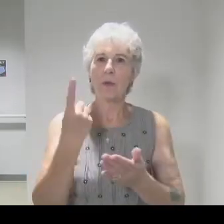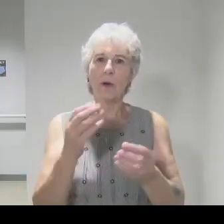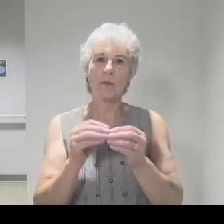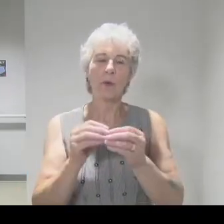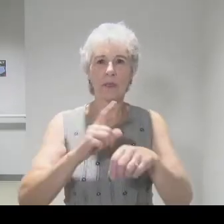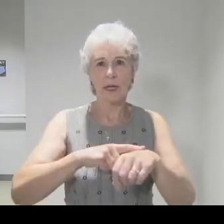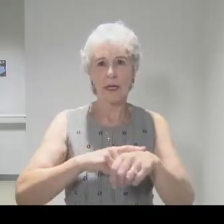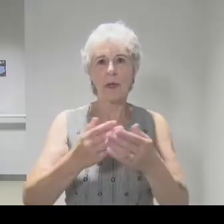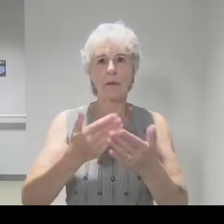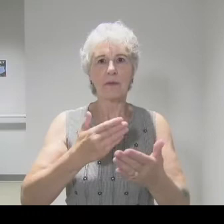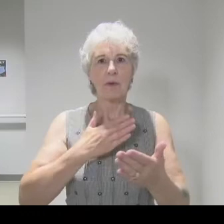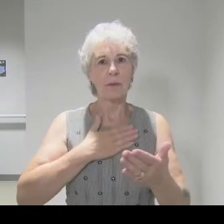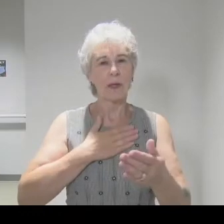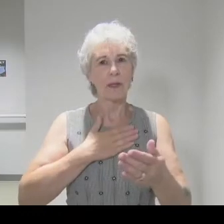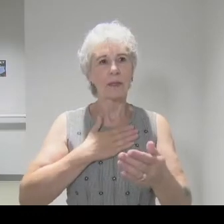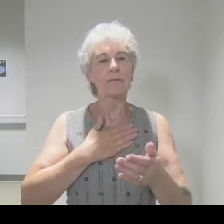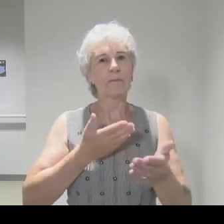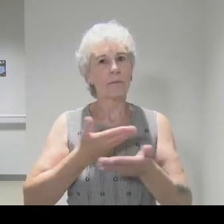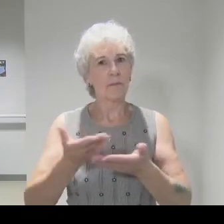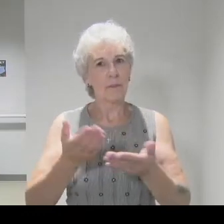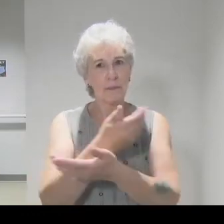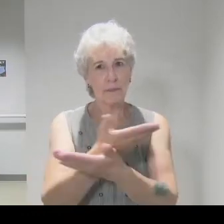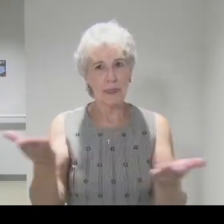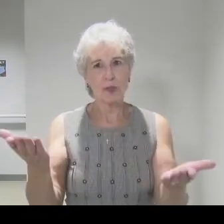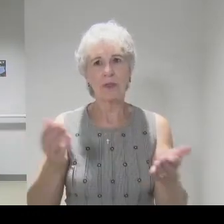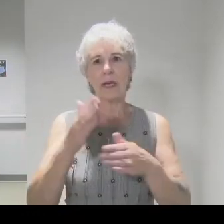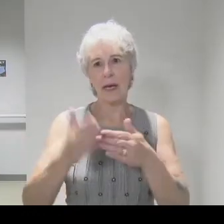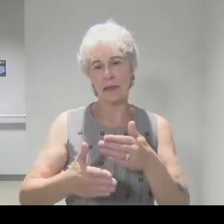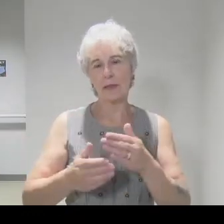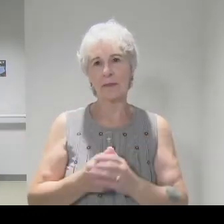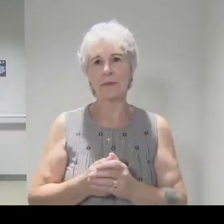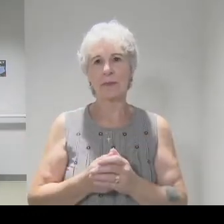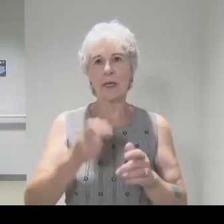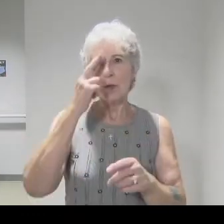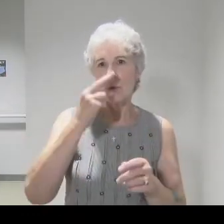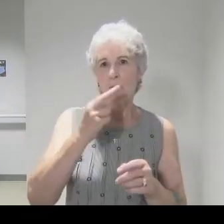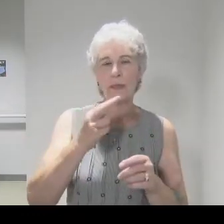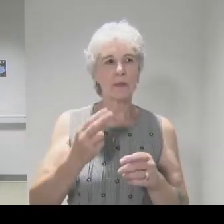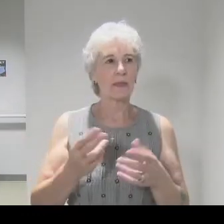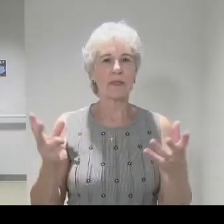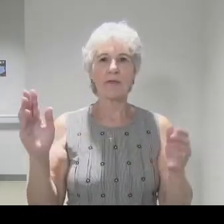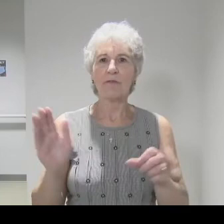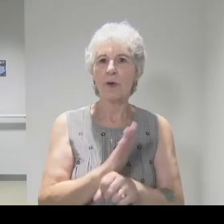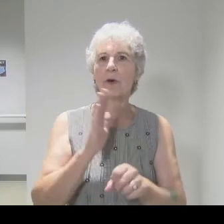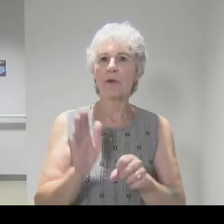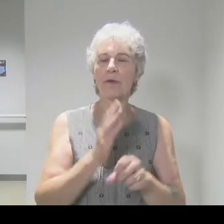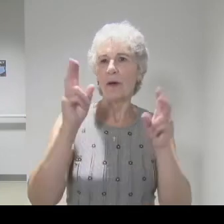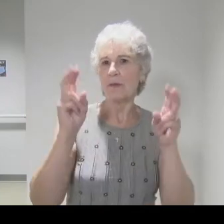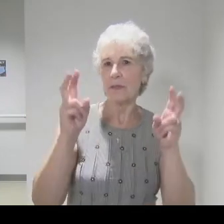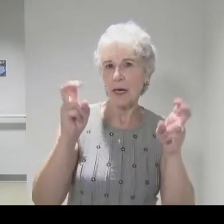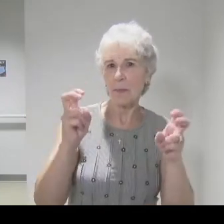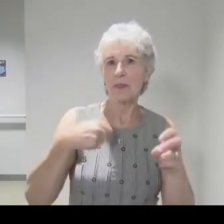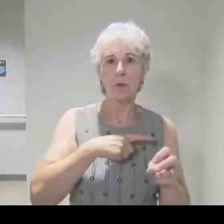ends, if the Lord wills. Romans is loaded with topics that we need to know and are just as